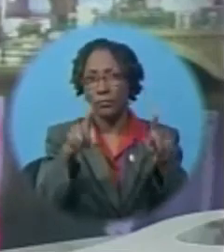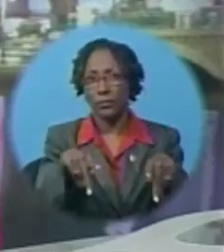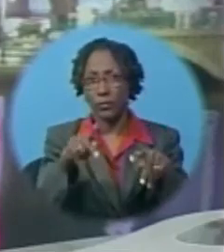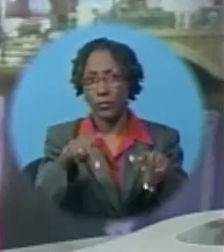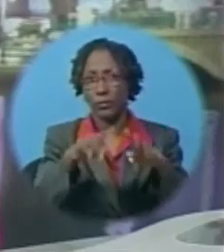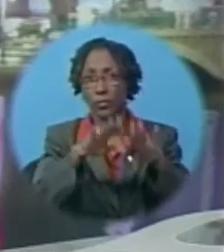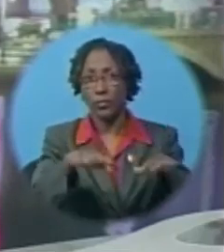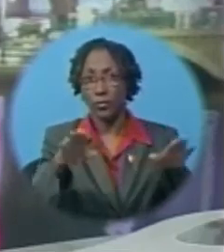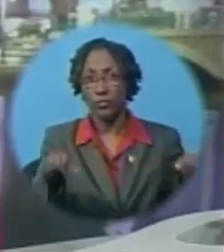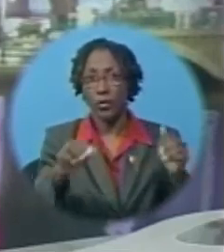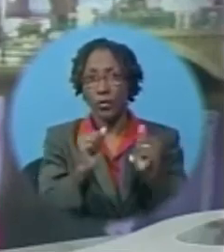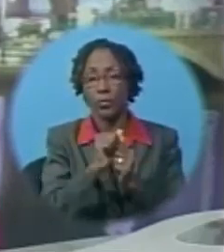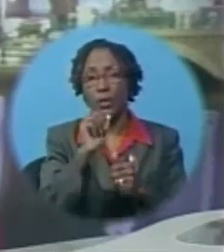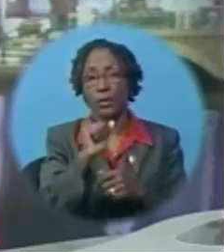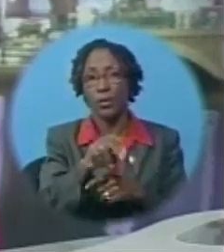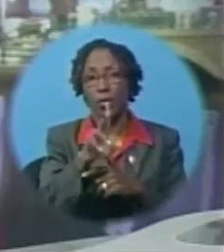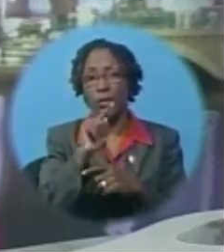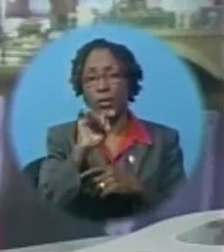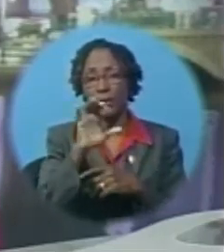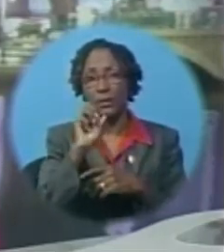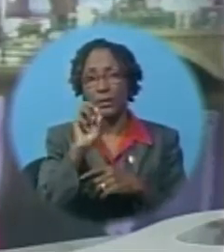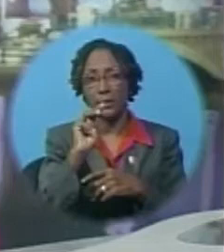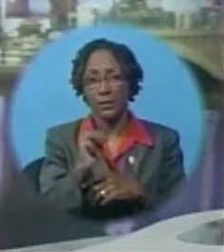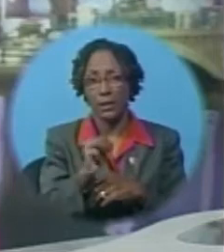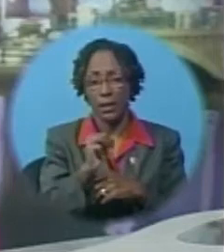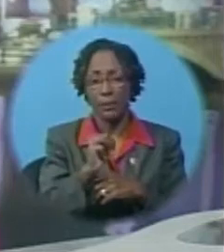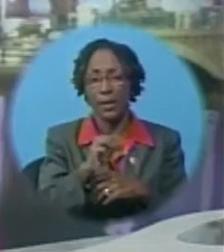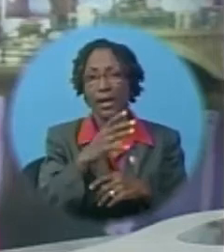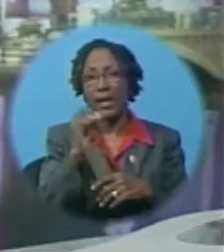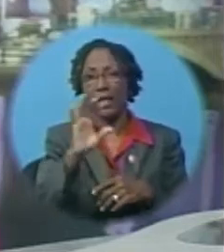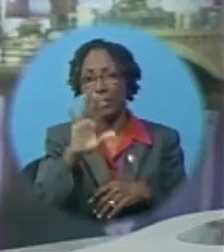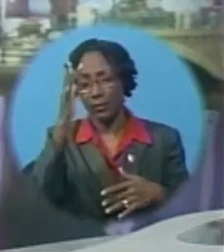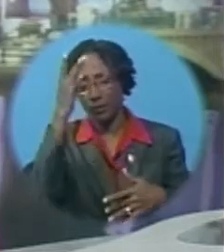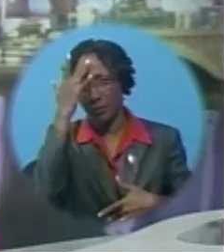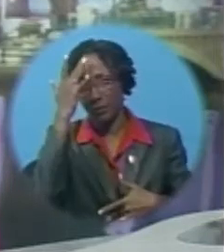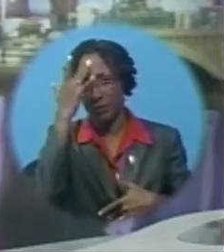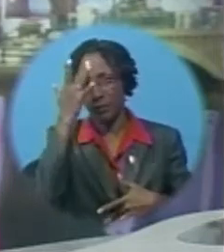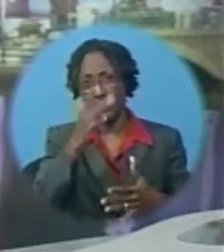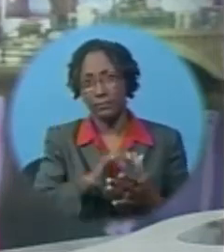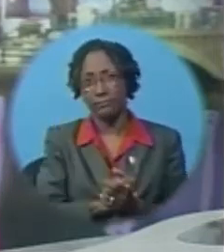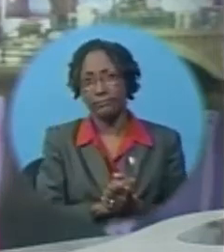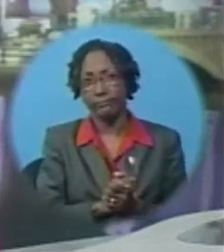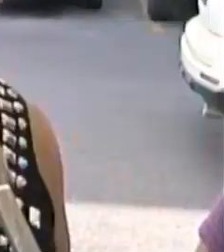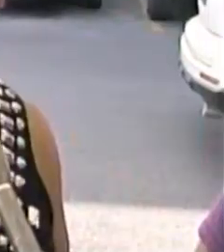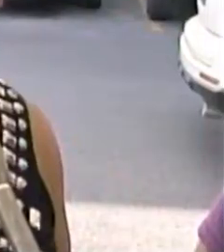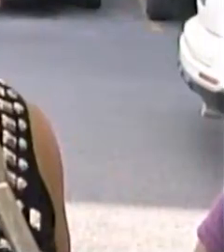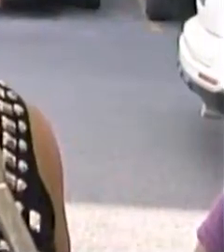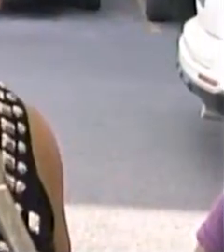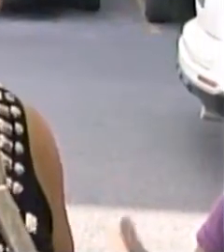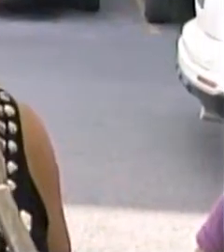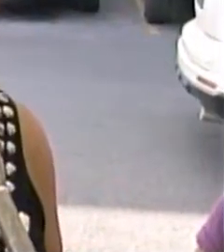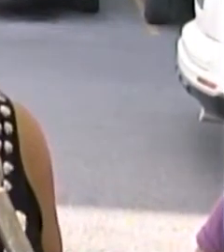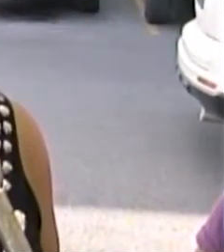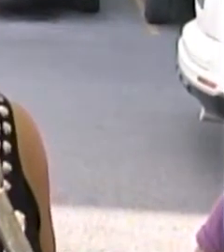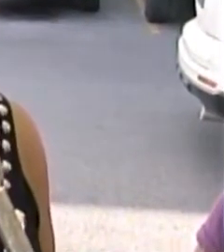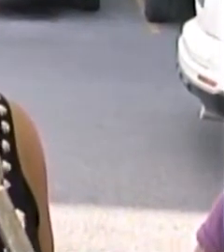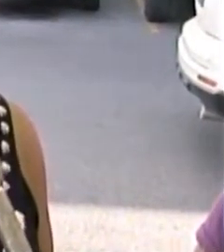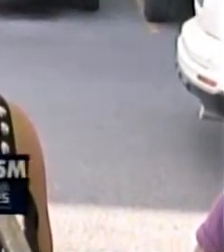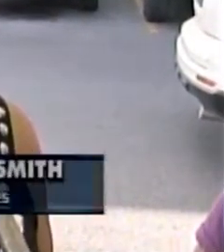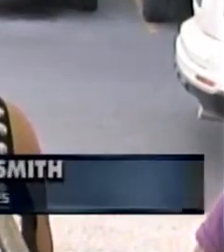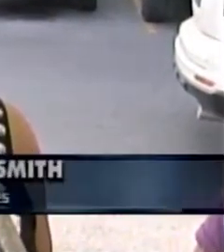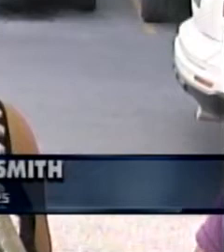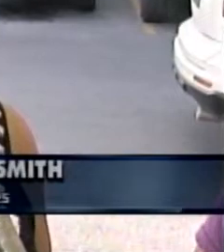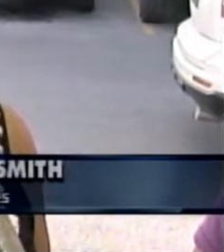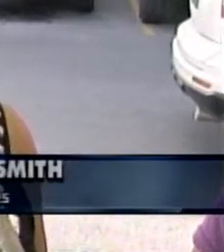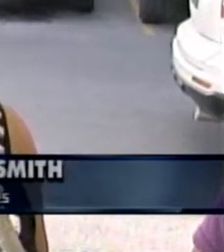is that there are underlying medical conditions that contribute to the illness. Not only do we want people to look at that, but to know that there are options